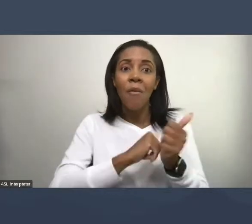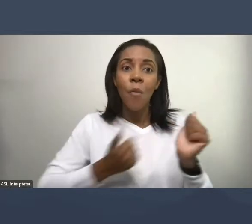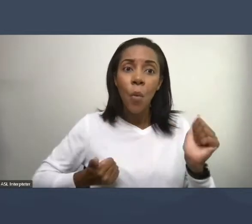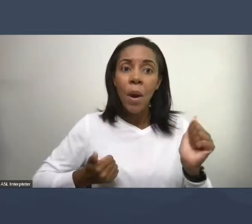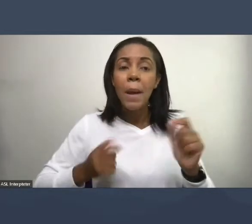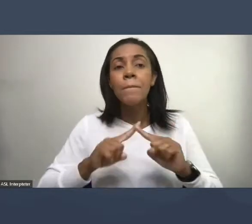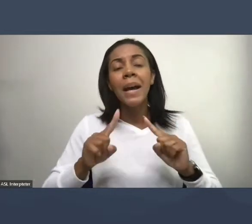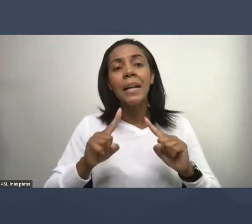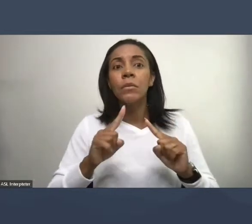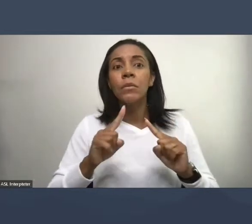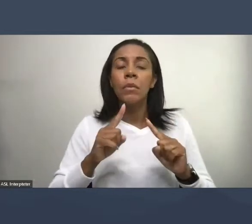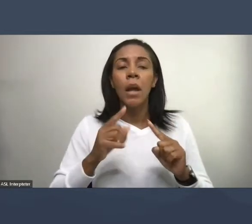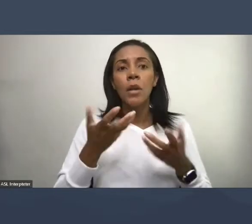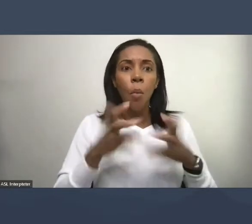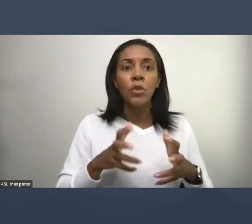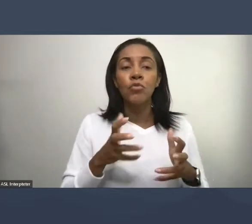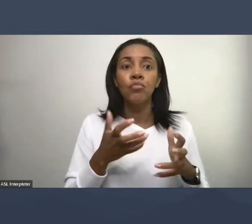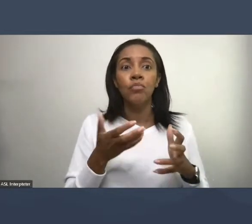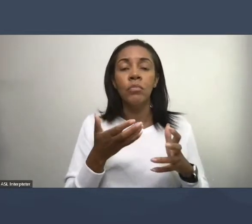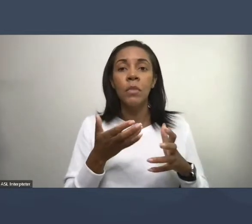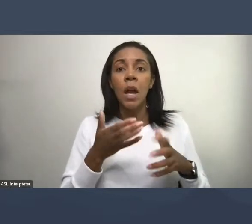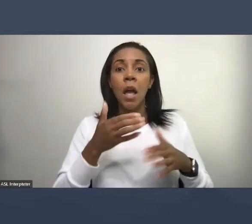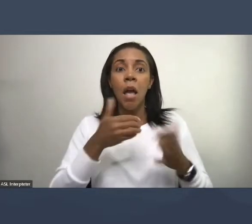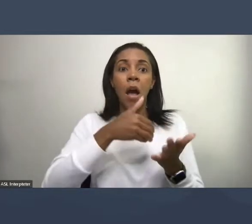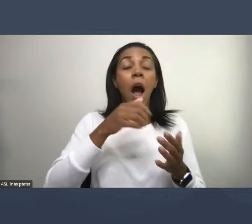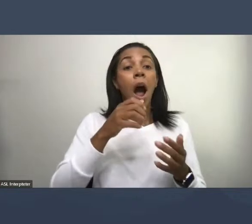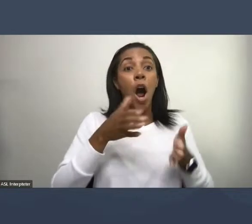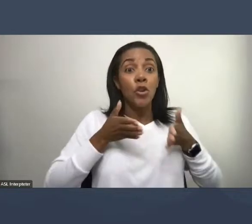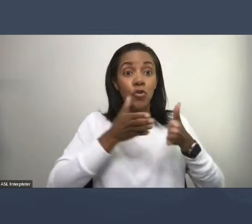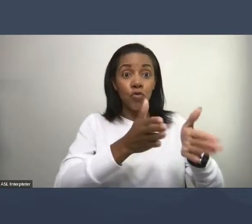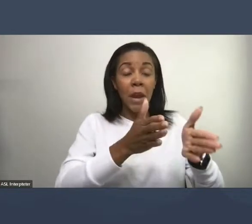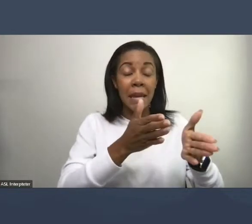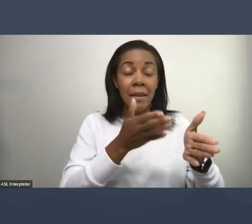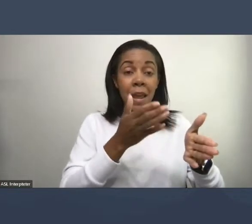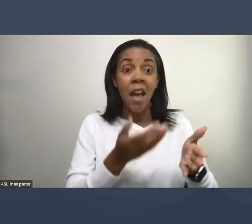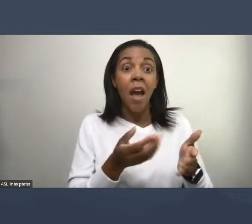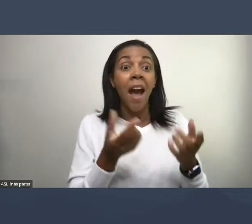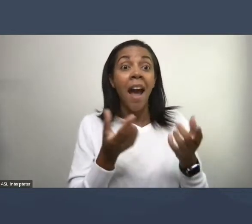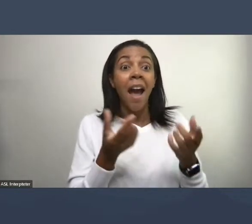and repave a street and then